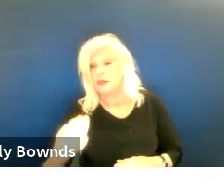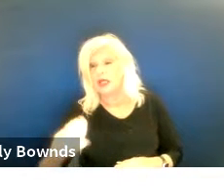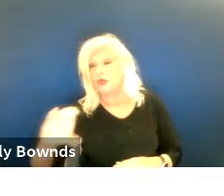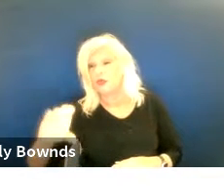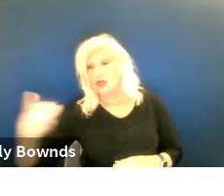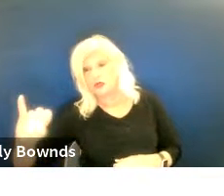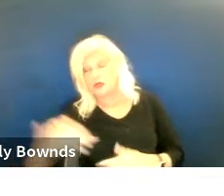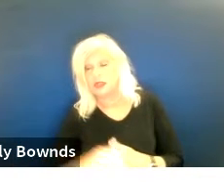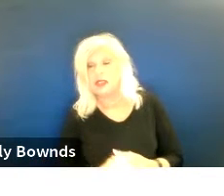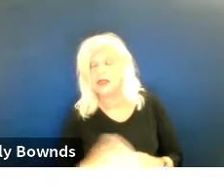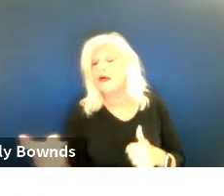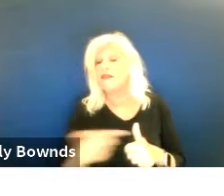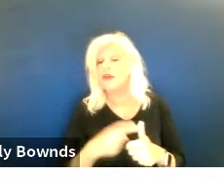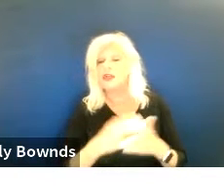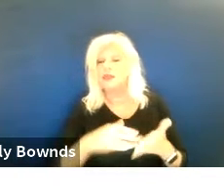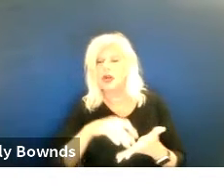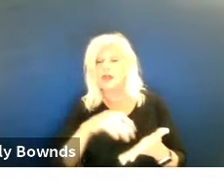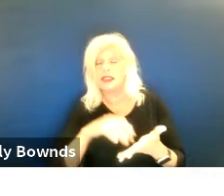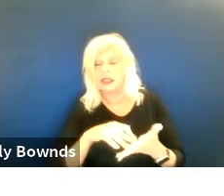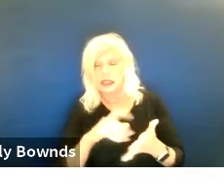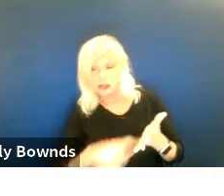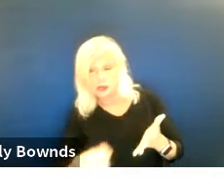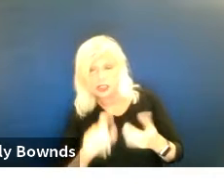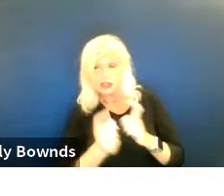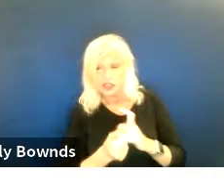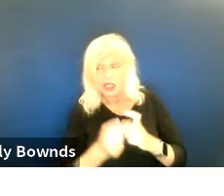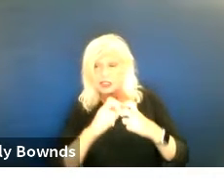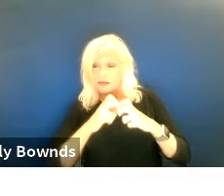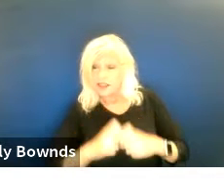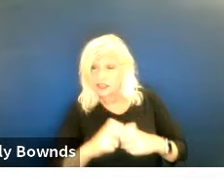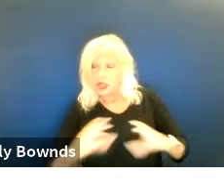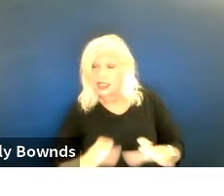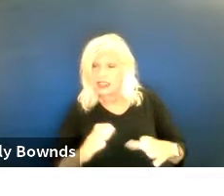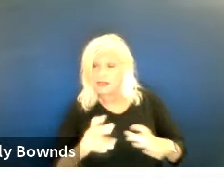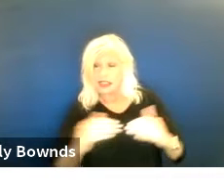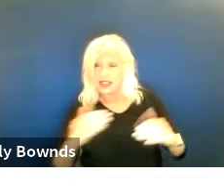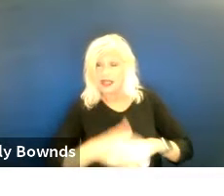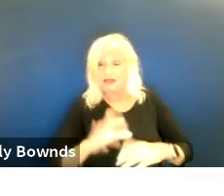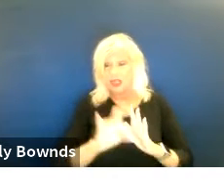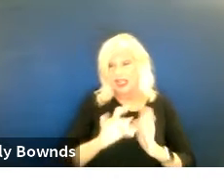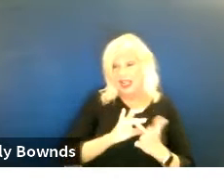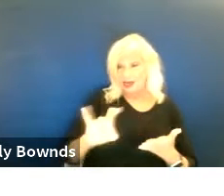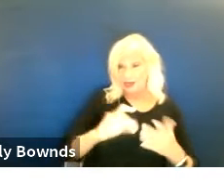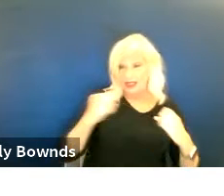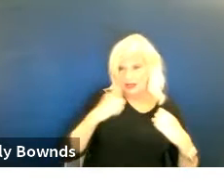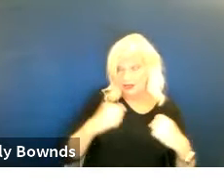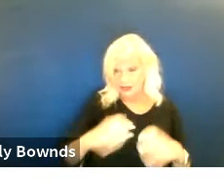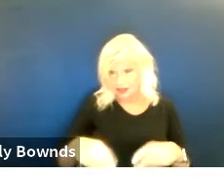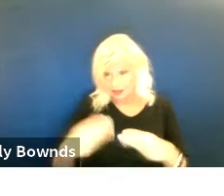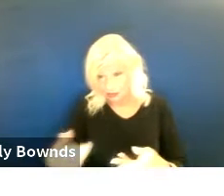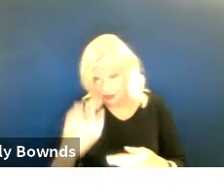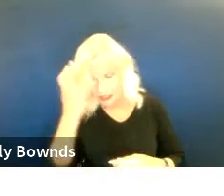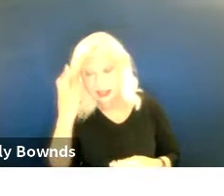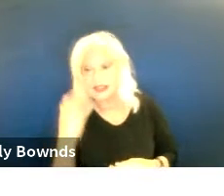So the first end of the study is to examine change in physical activity levels after 8-week end-to-end and set intervention.